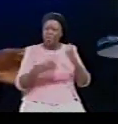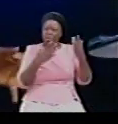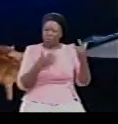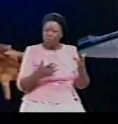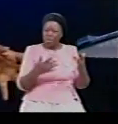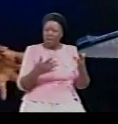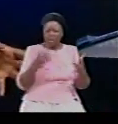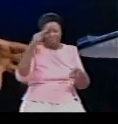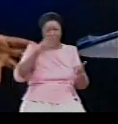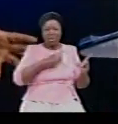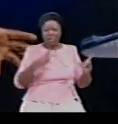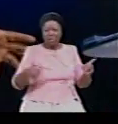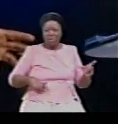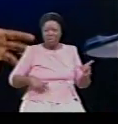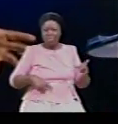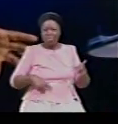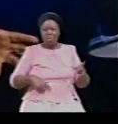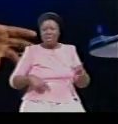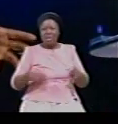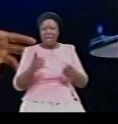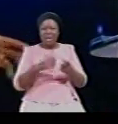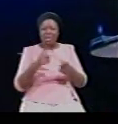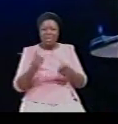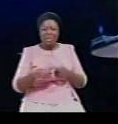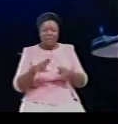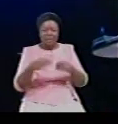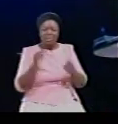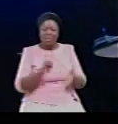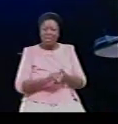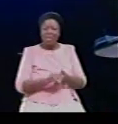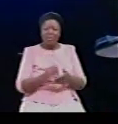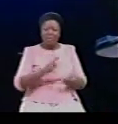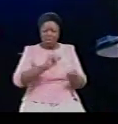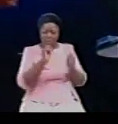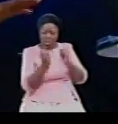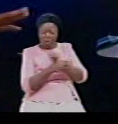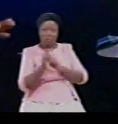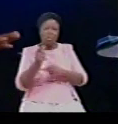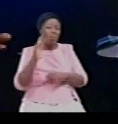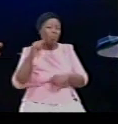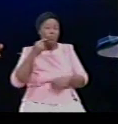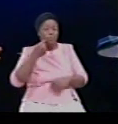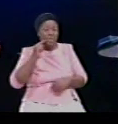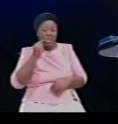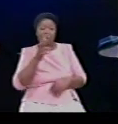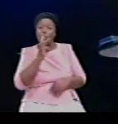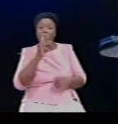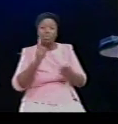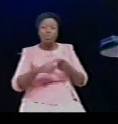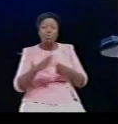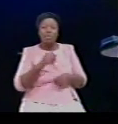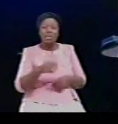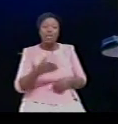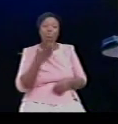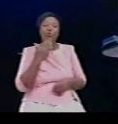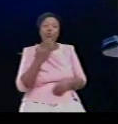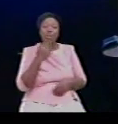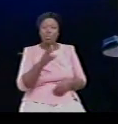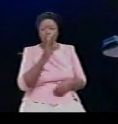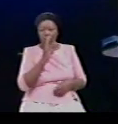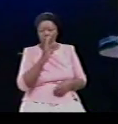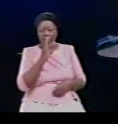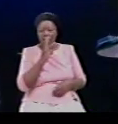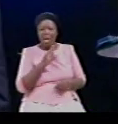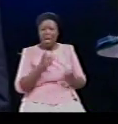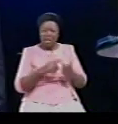your bitter water to drinkable water. It's overcoming all their malikas.